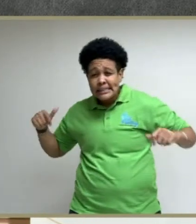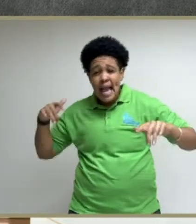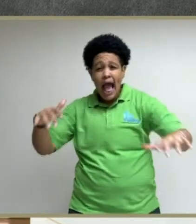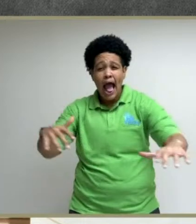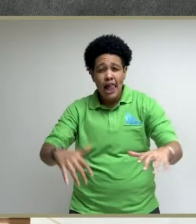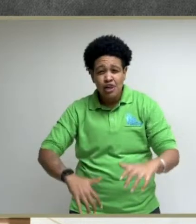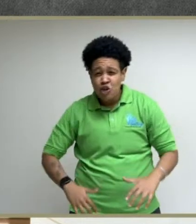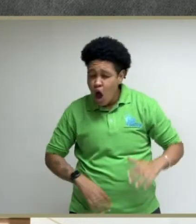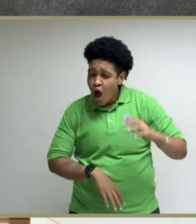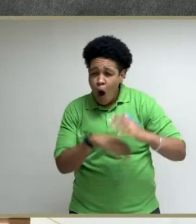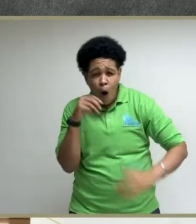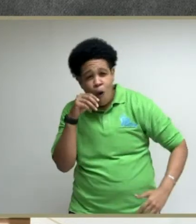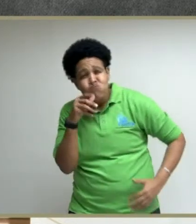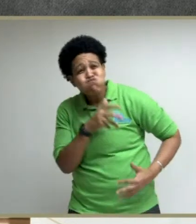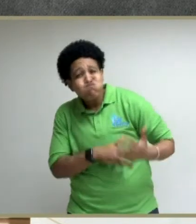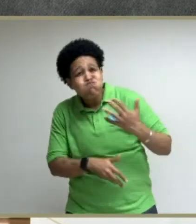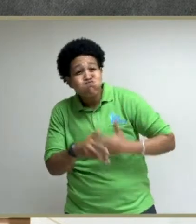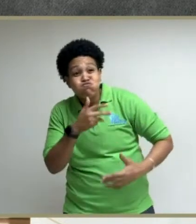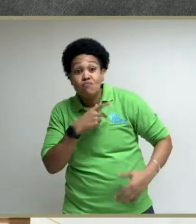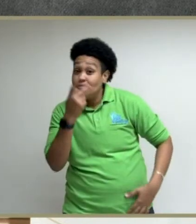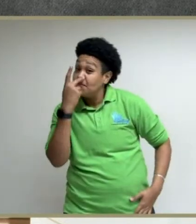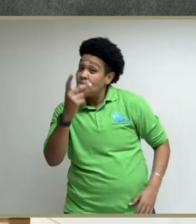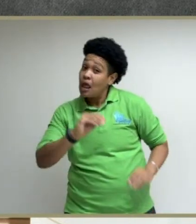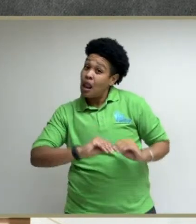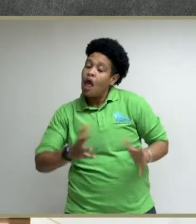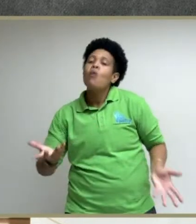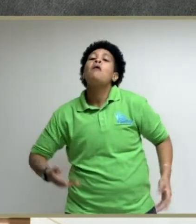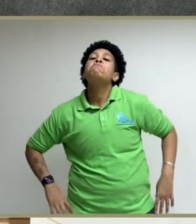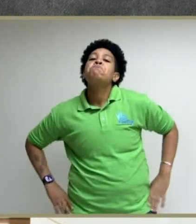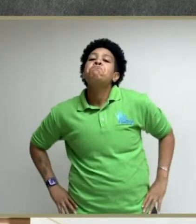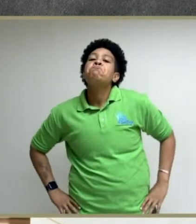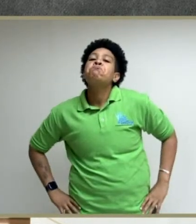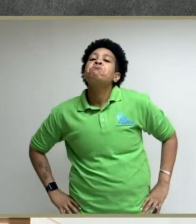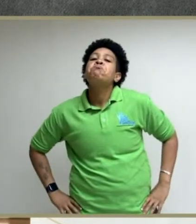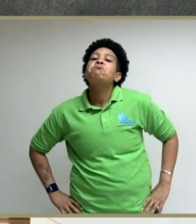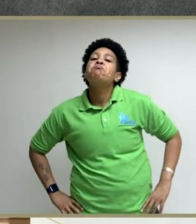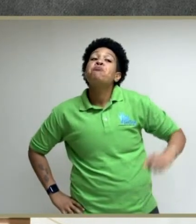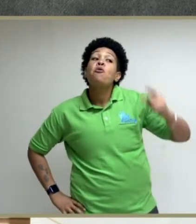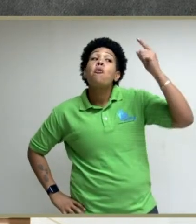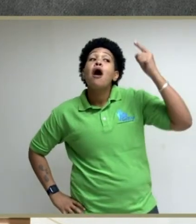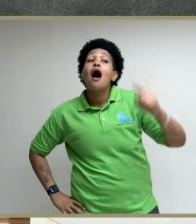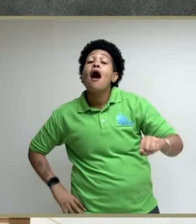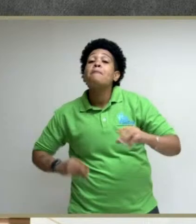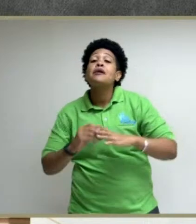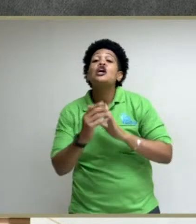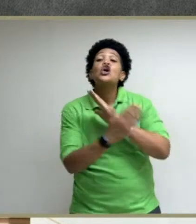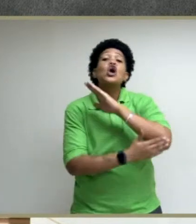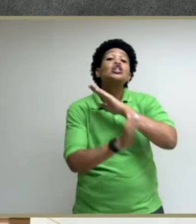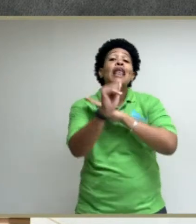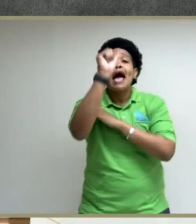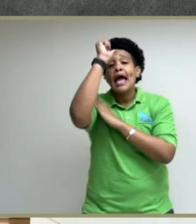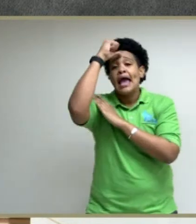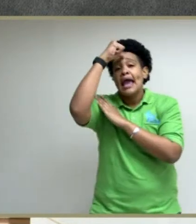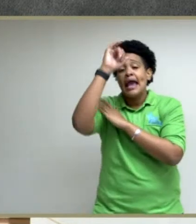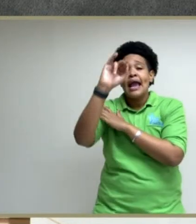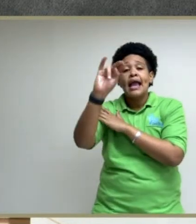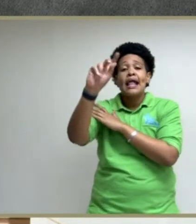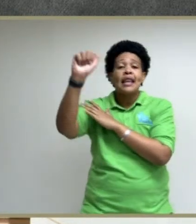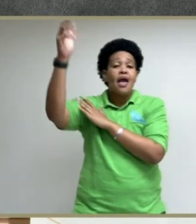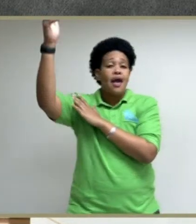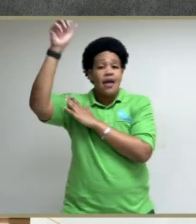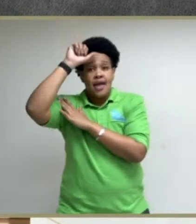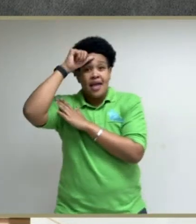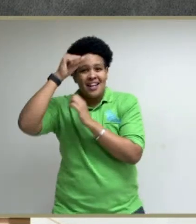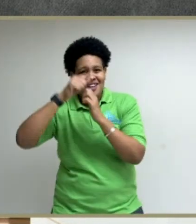these countries. We can see very, very clearly, what has happened in countries like India, where with